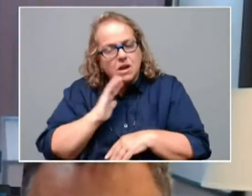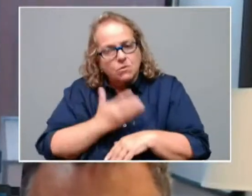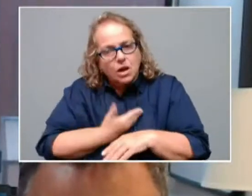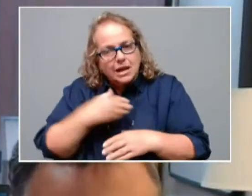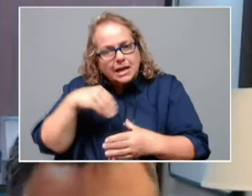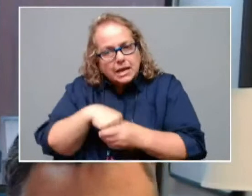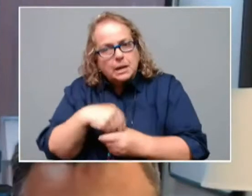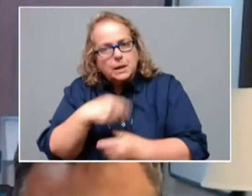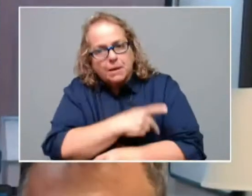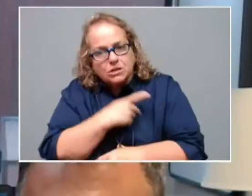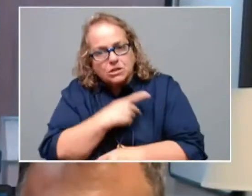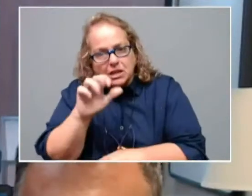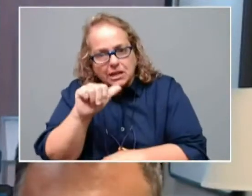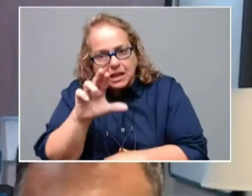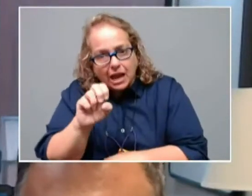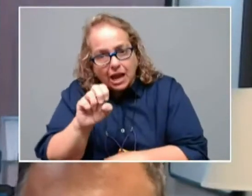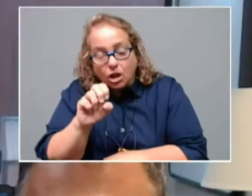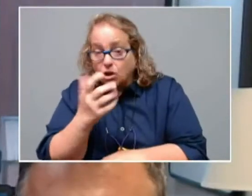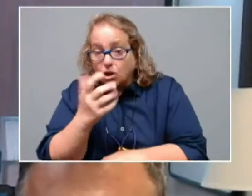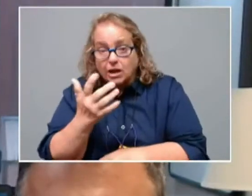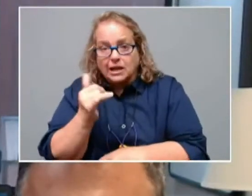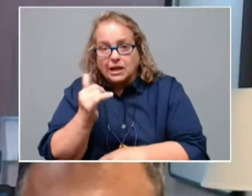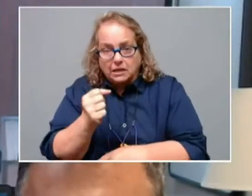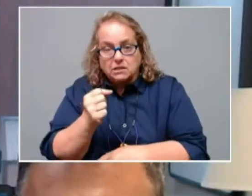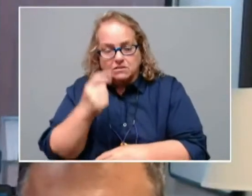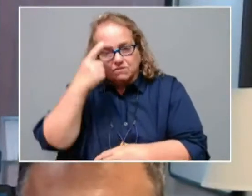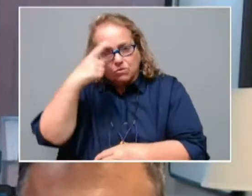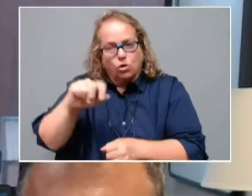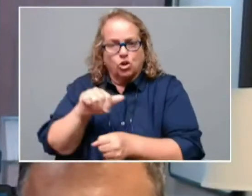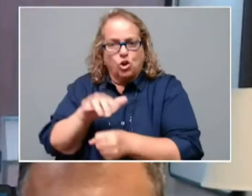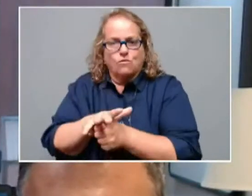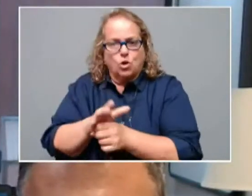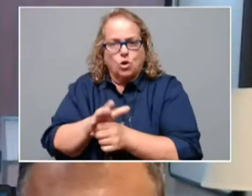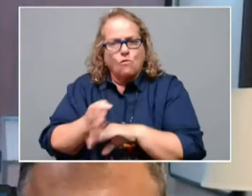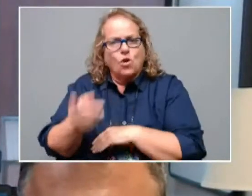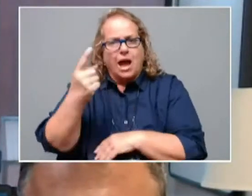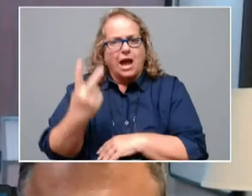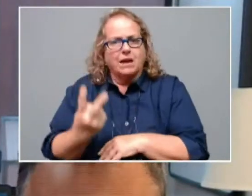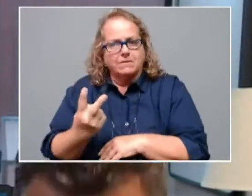right now is dedicated to COVID. So that's our situation.